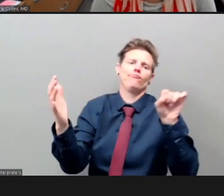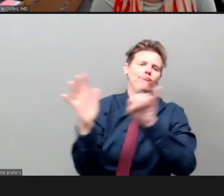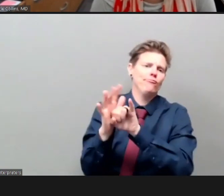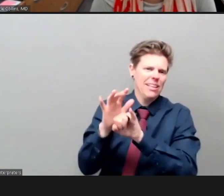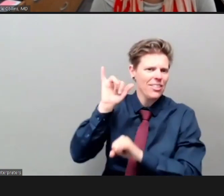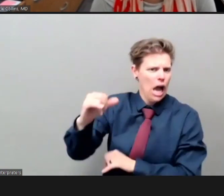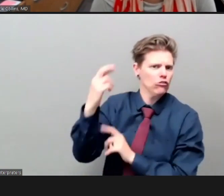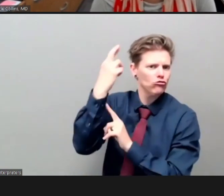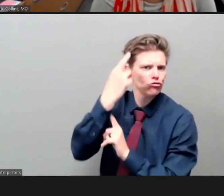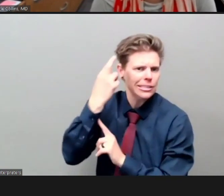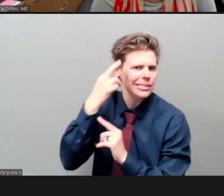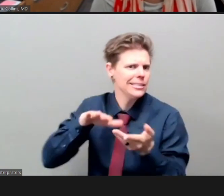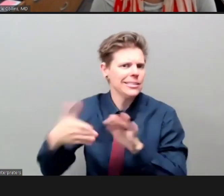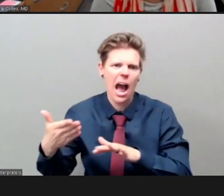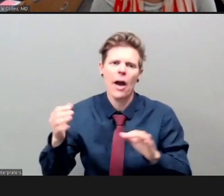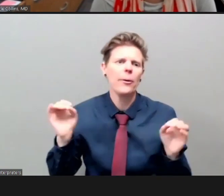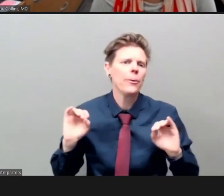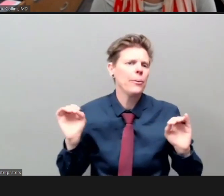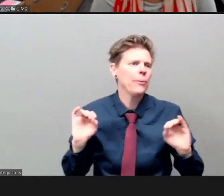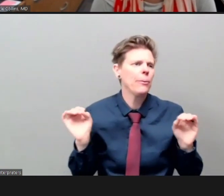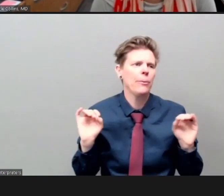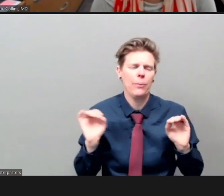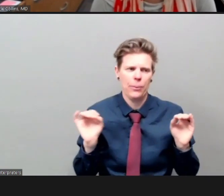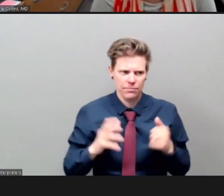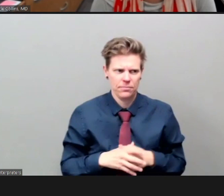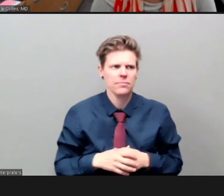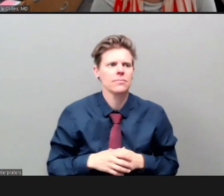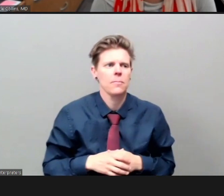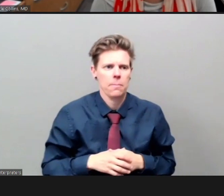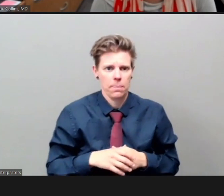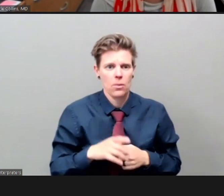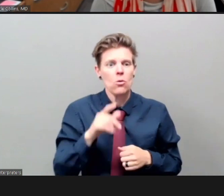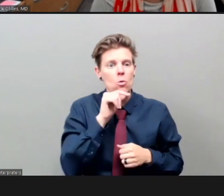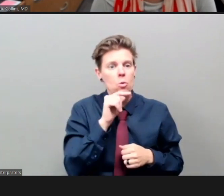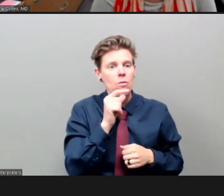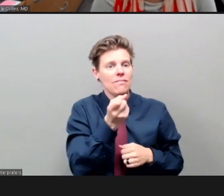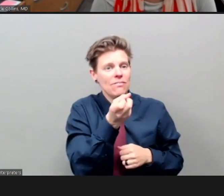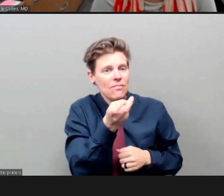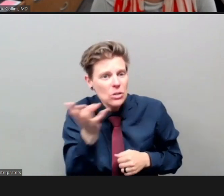in the breakthrough cases so far.